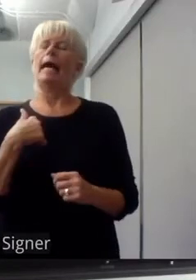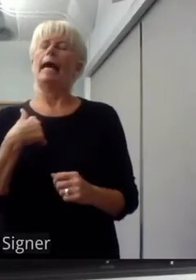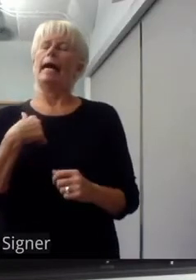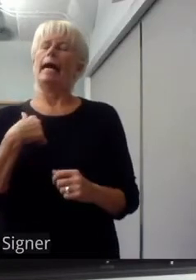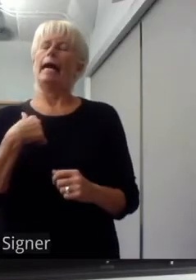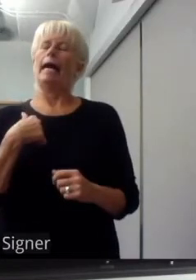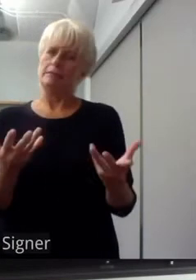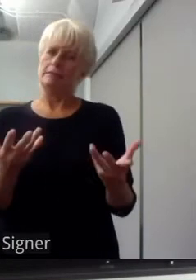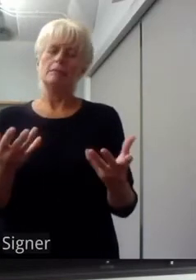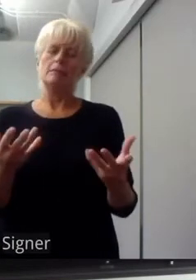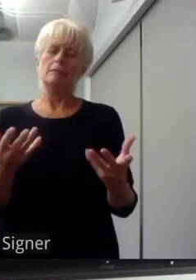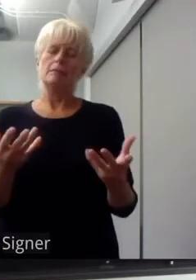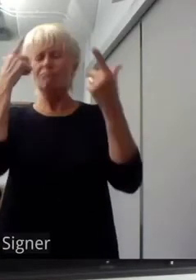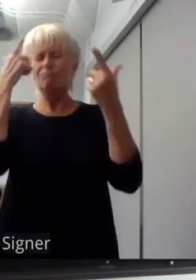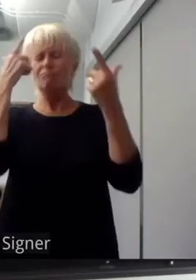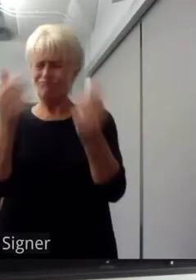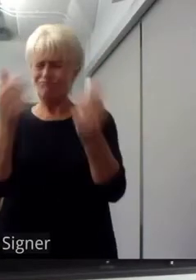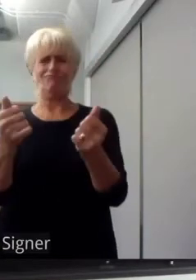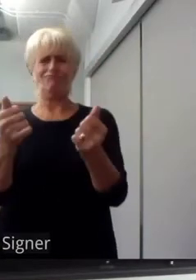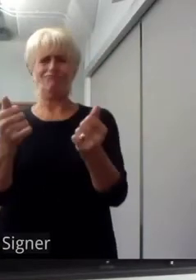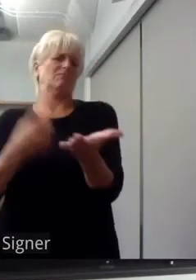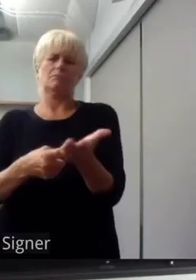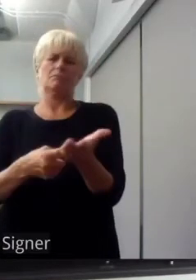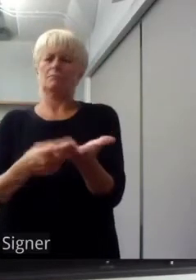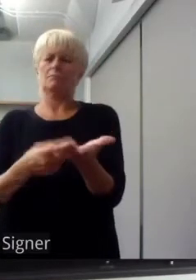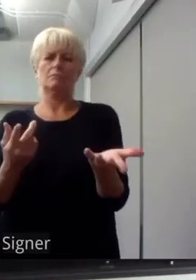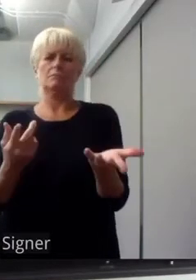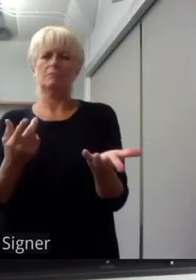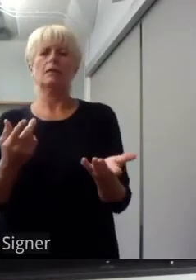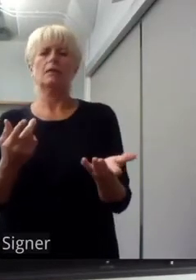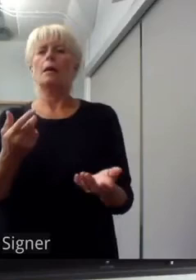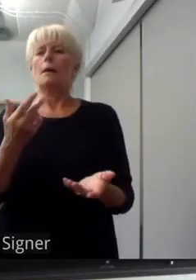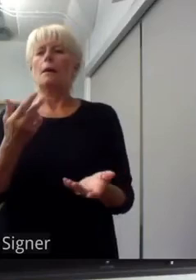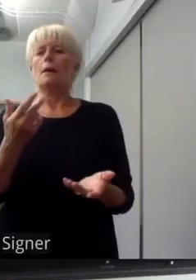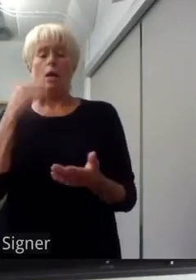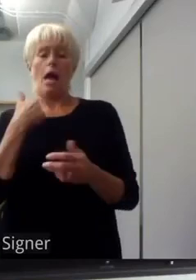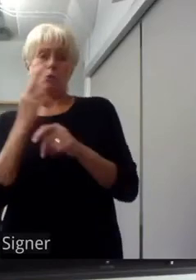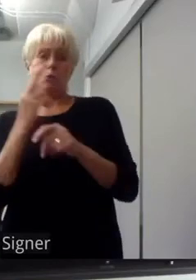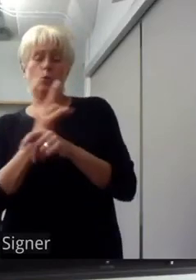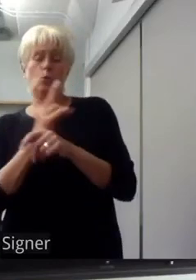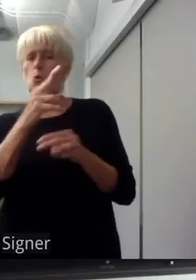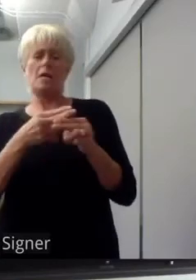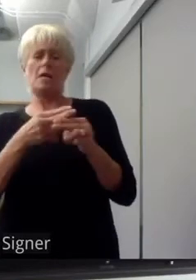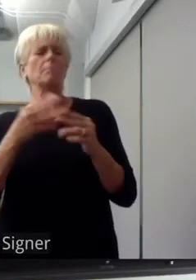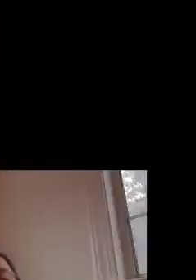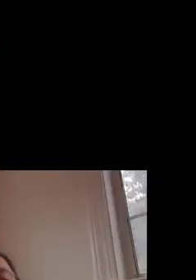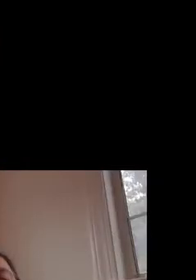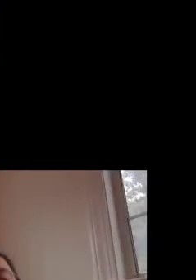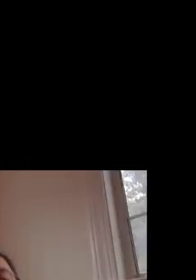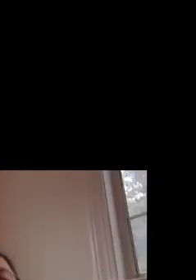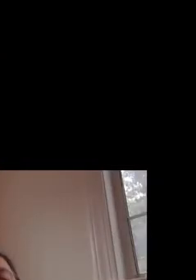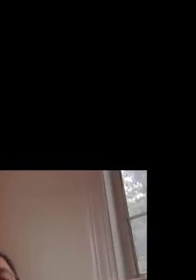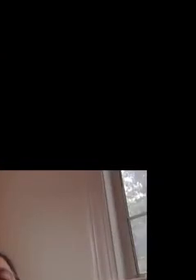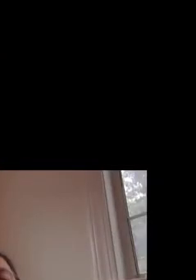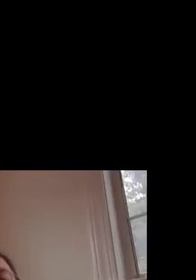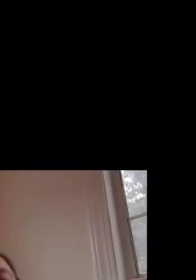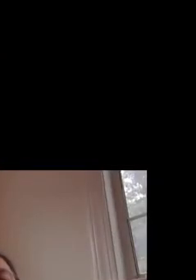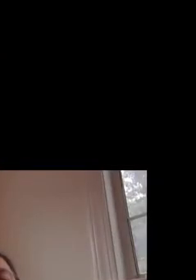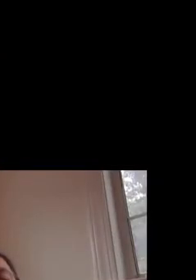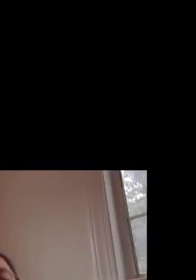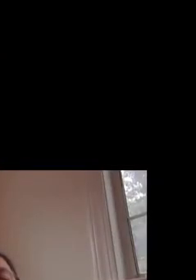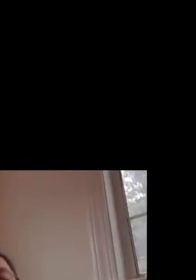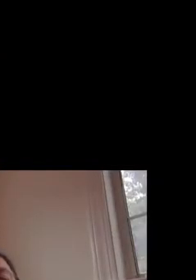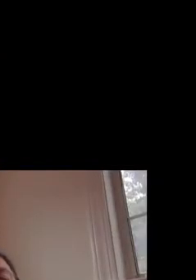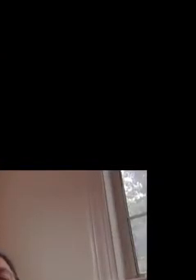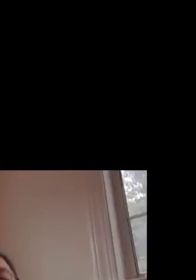It's not that I was going to attribute comments, but I really need to know how you feel about, what is happening, what are